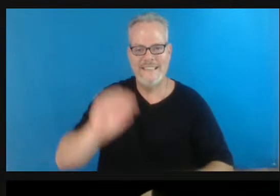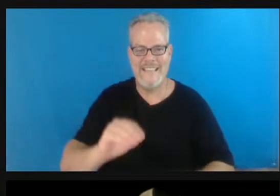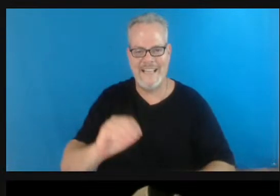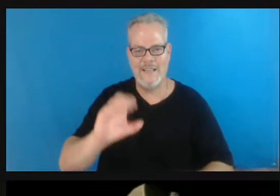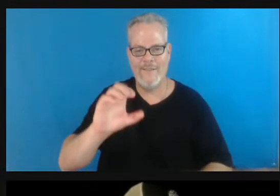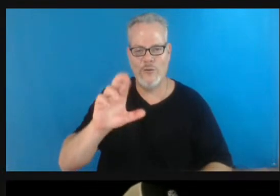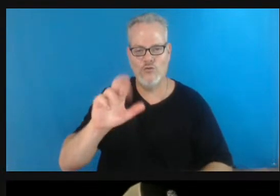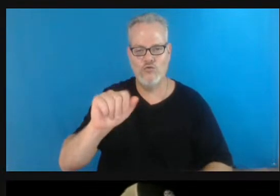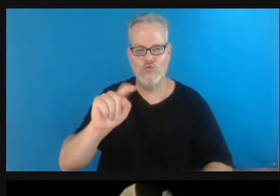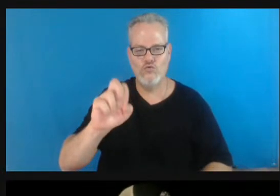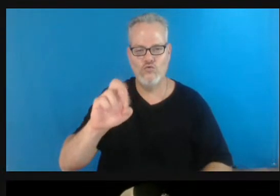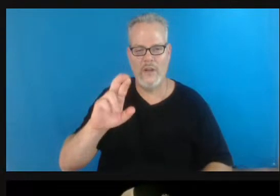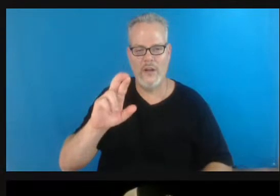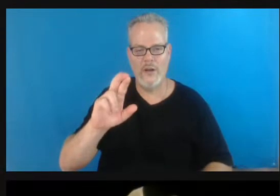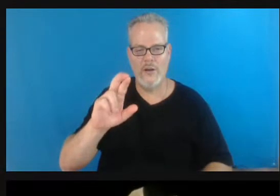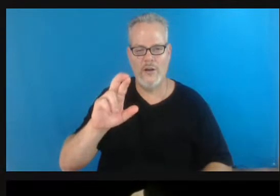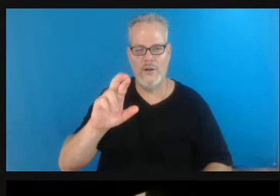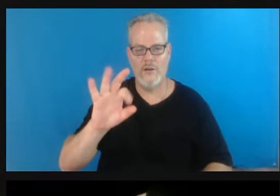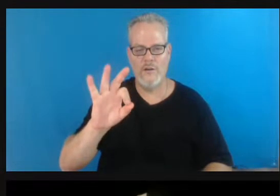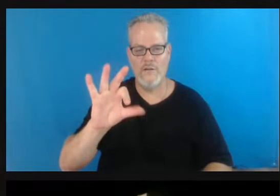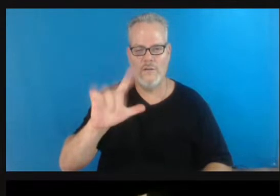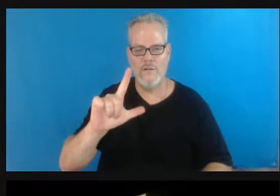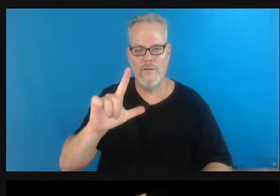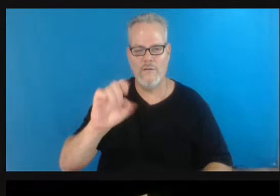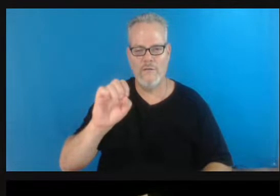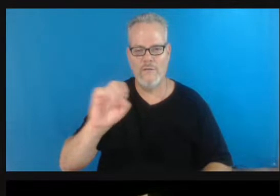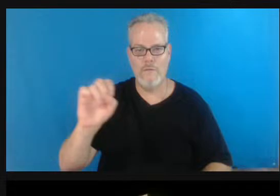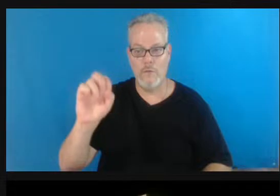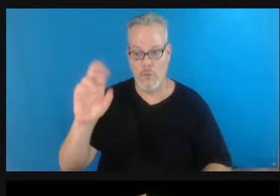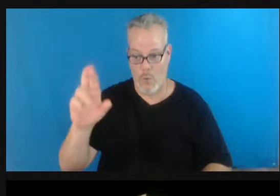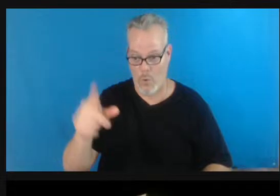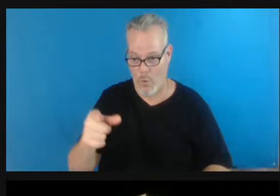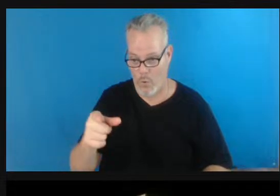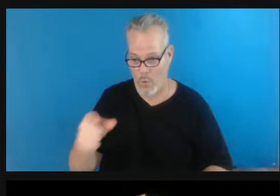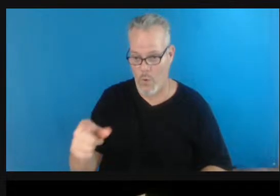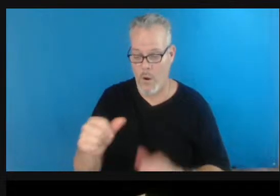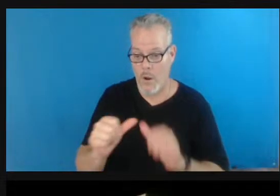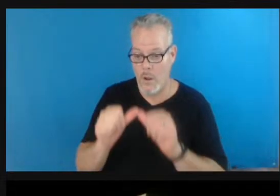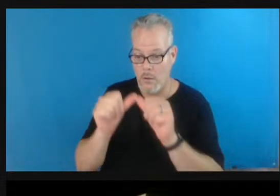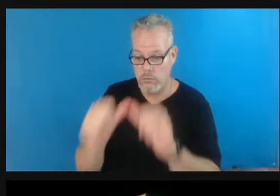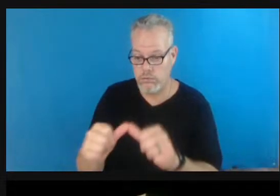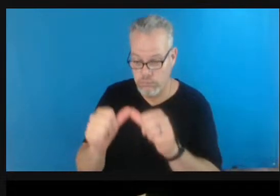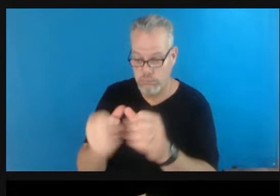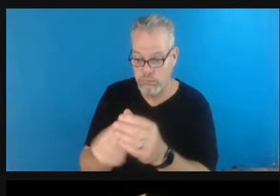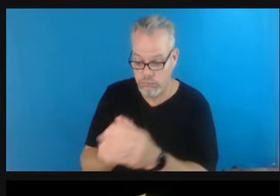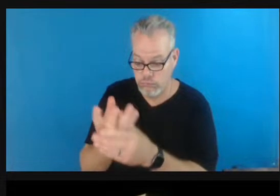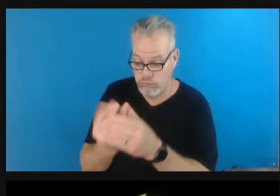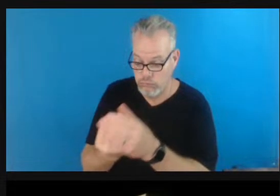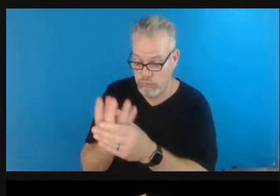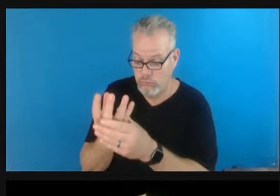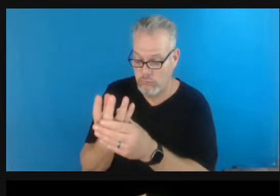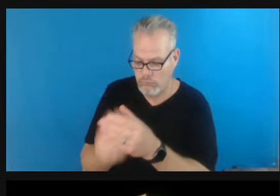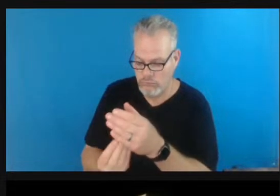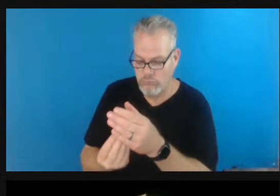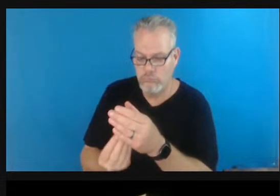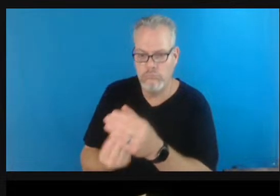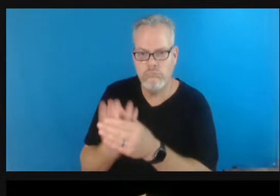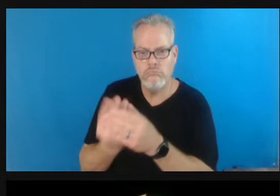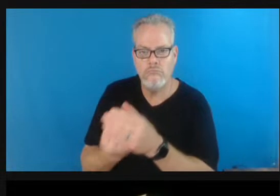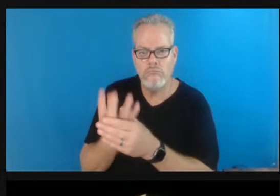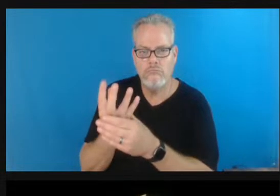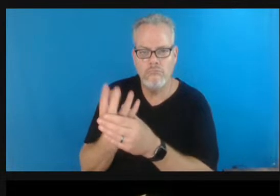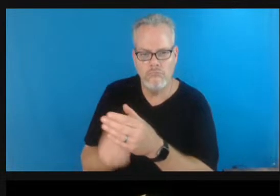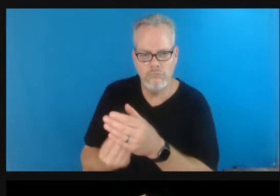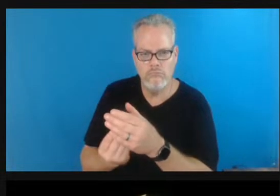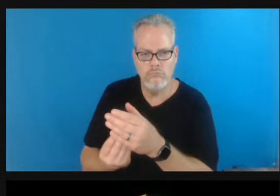And intermittent spatter from the north vent began yesterday evening. So there